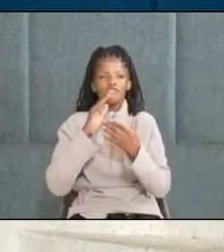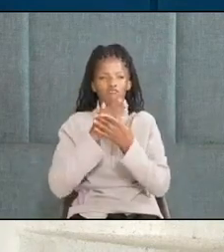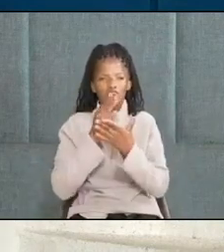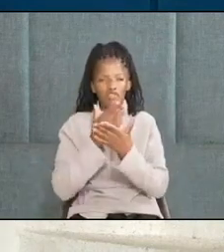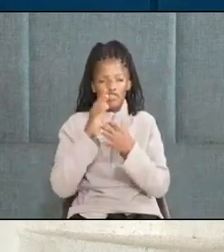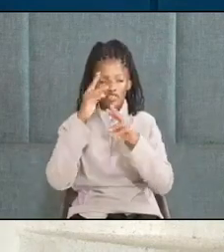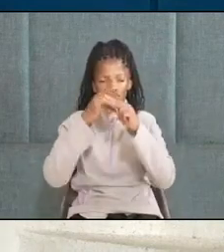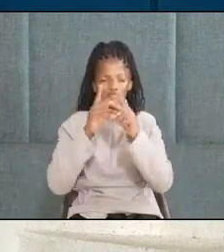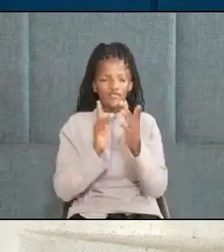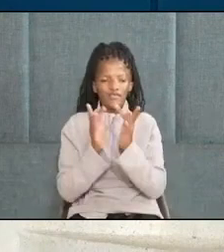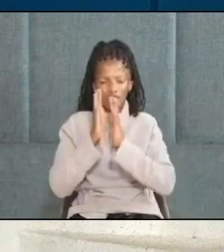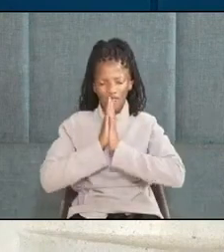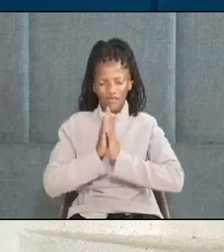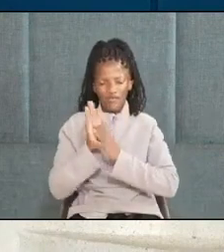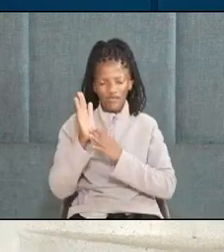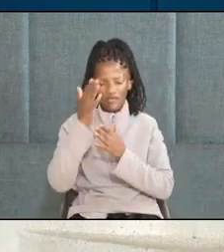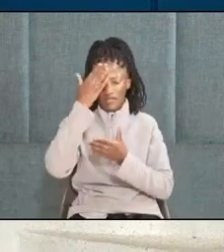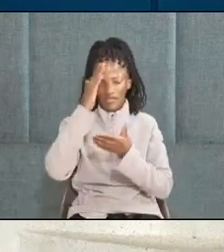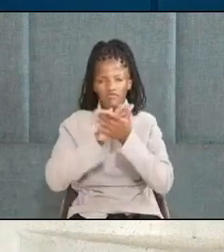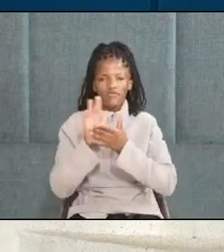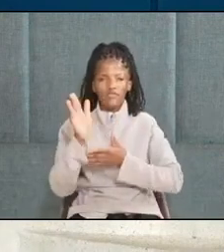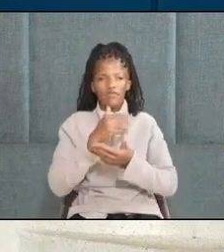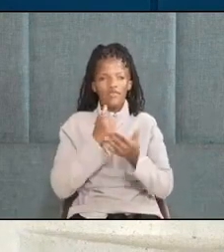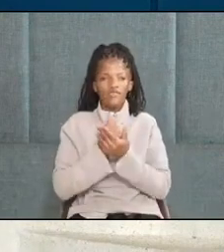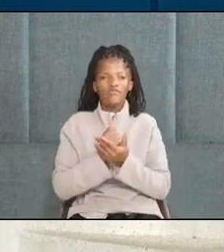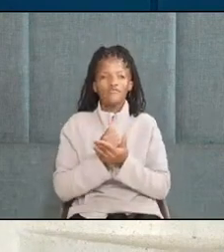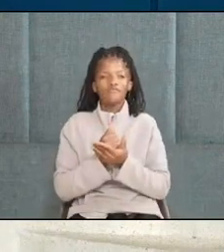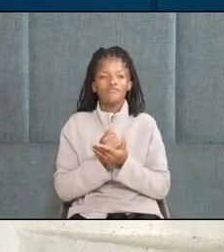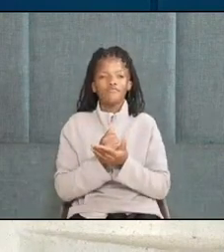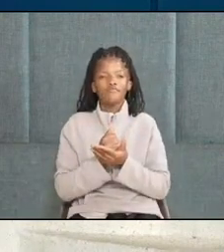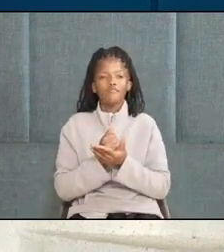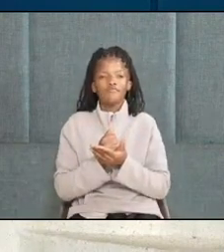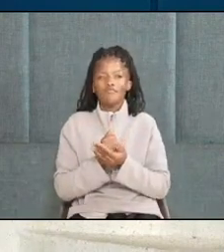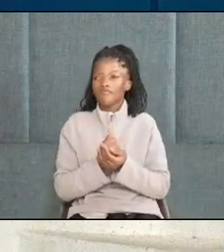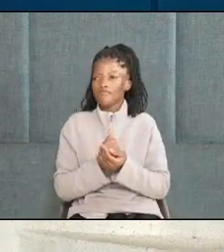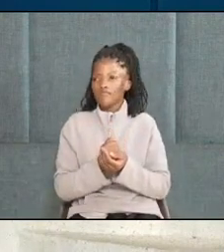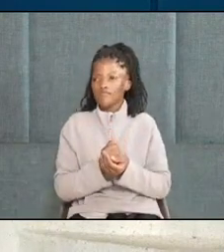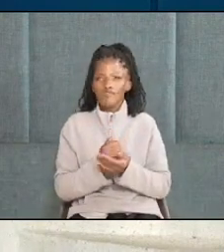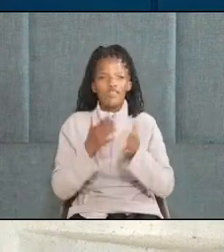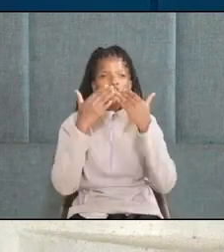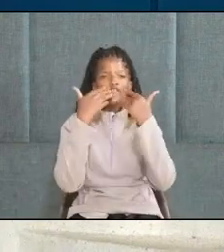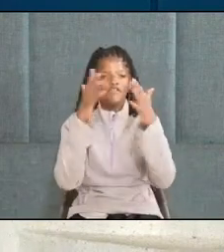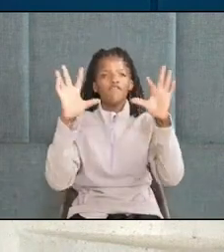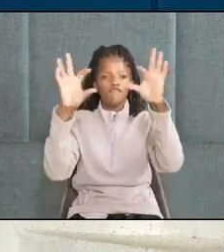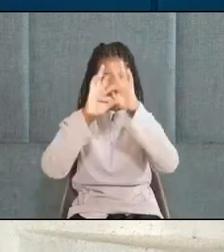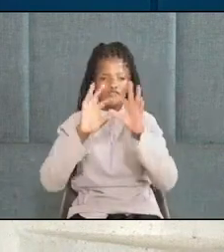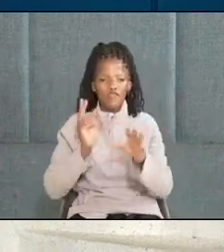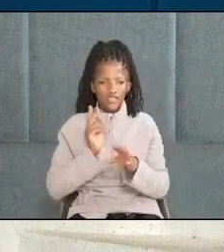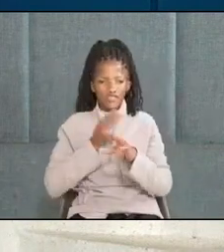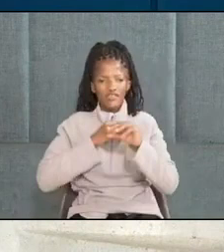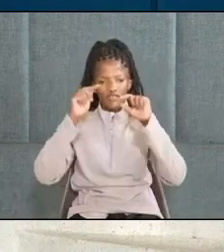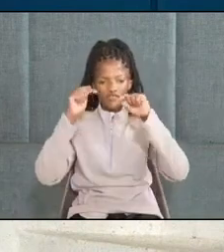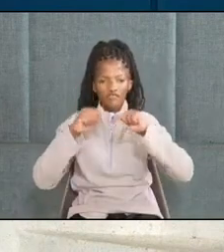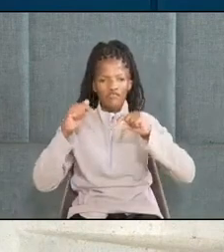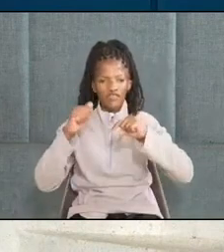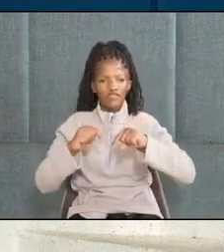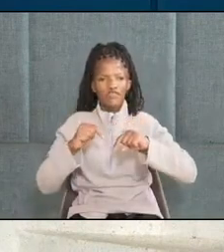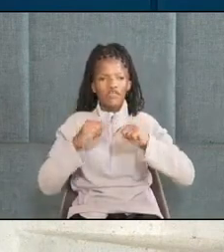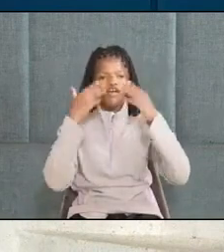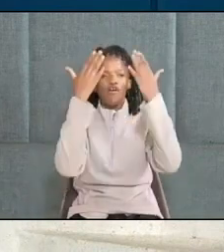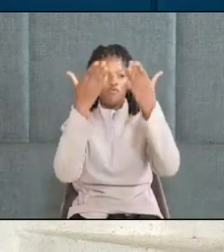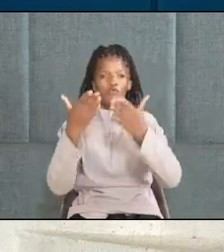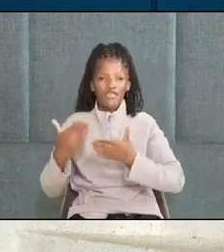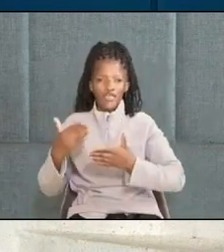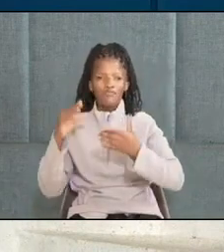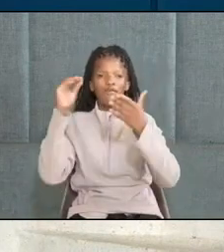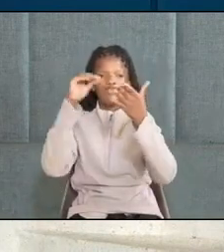it is in Jesus' name we do pray and believe. Amen. Thank you for joining us today.